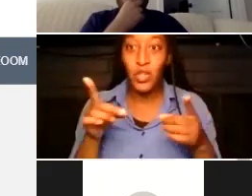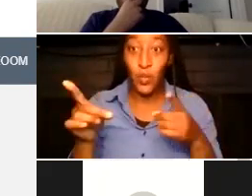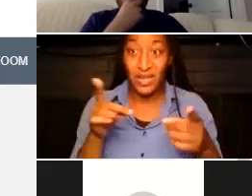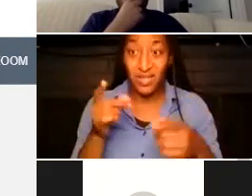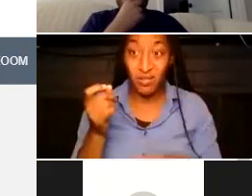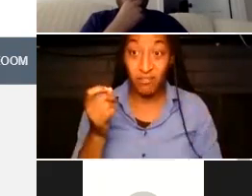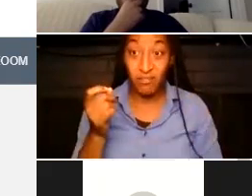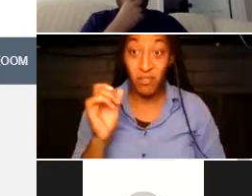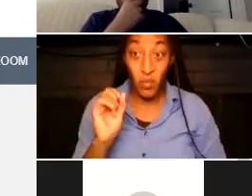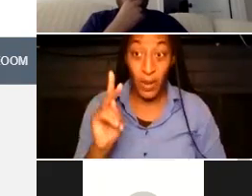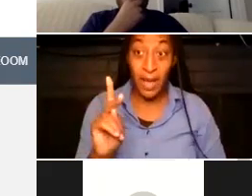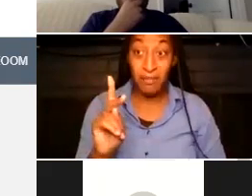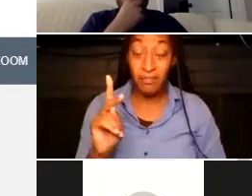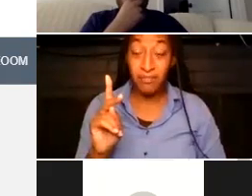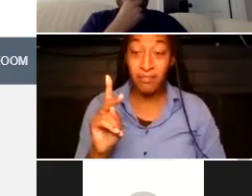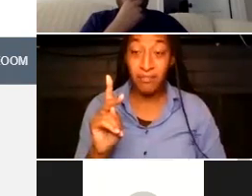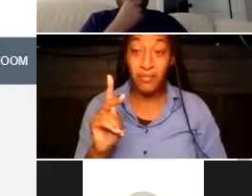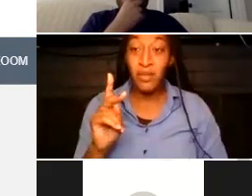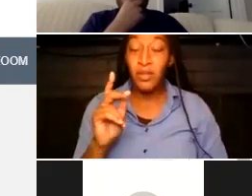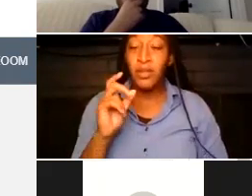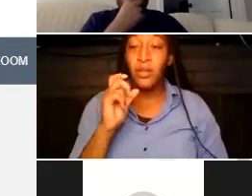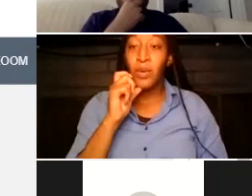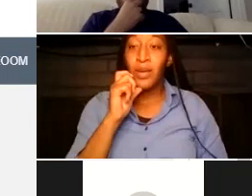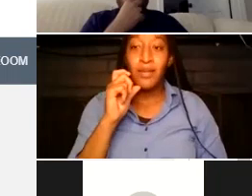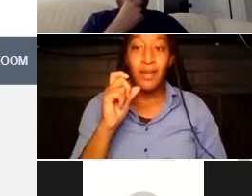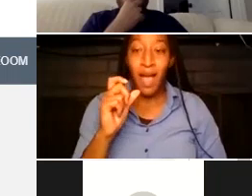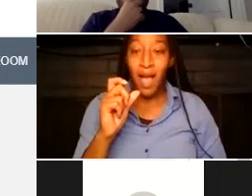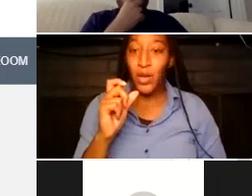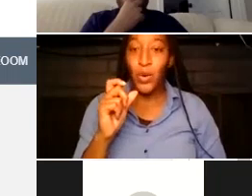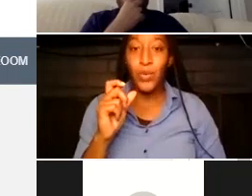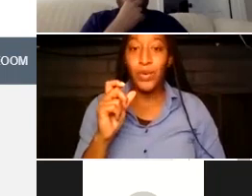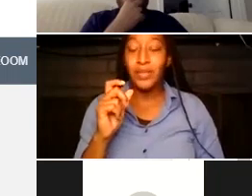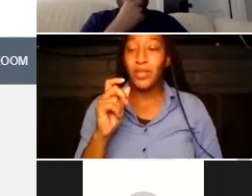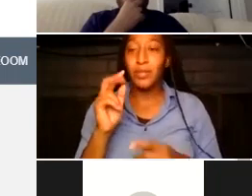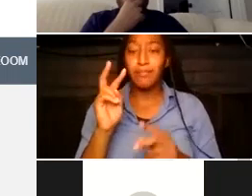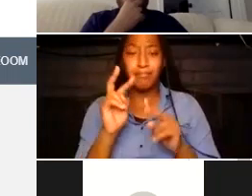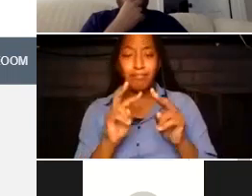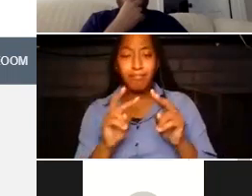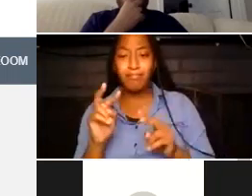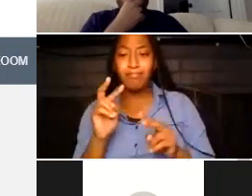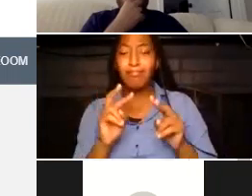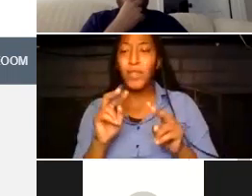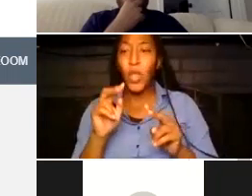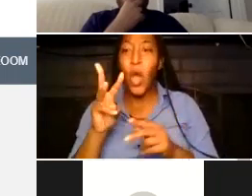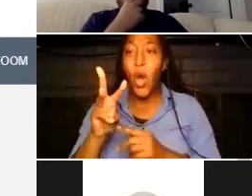We don't worry about calculating work as it pertains to friction, because that whole idea of the opposite direction,